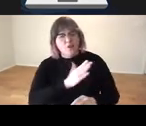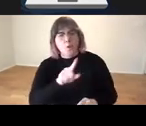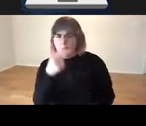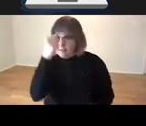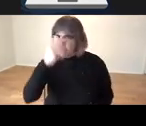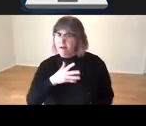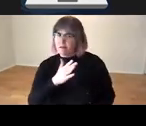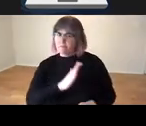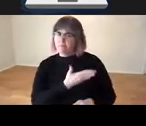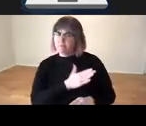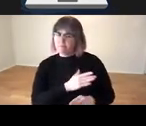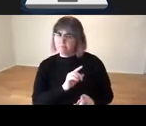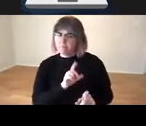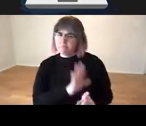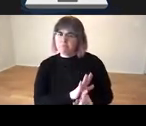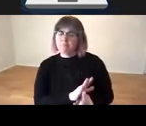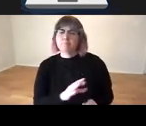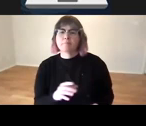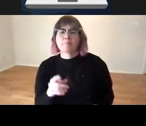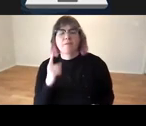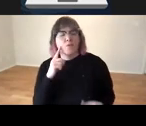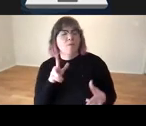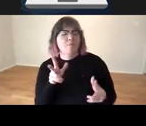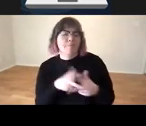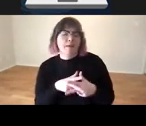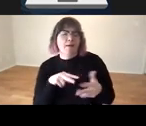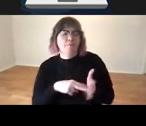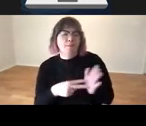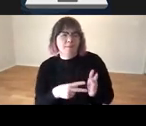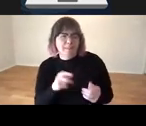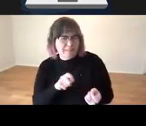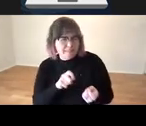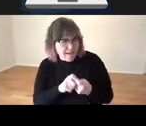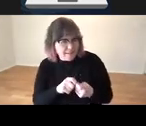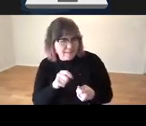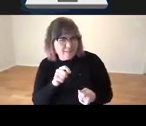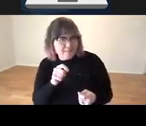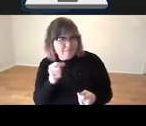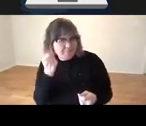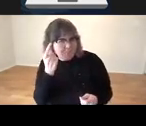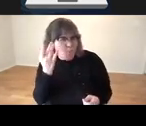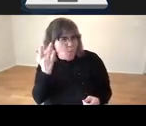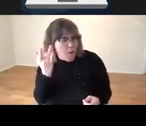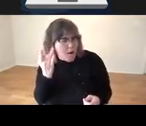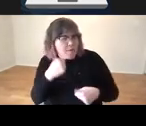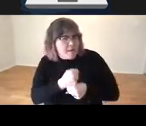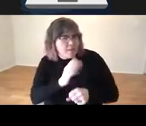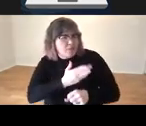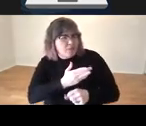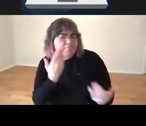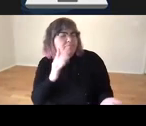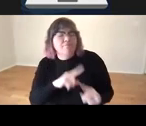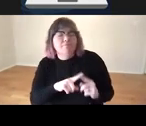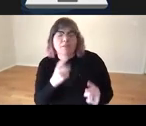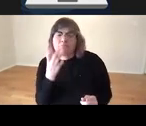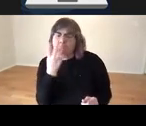produce songs. And they do it for mating purposes. They're not still exactly sure why they produce these songs, but they're